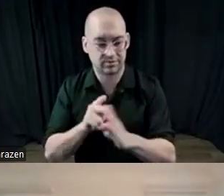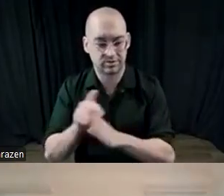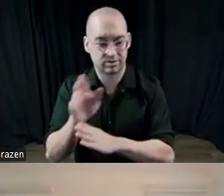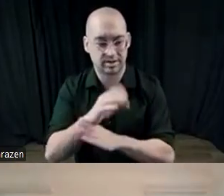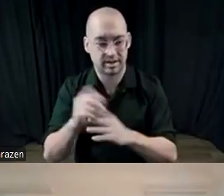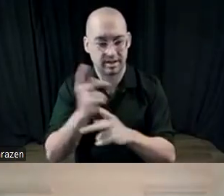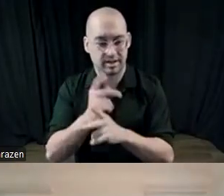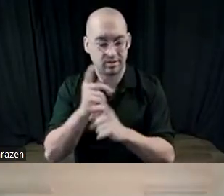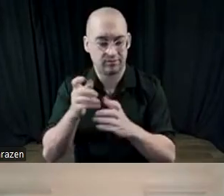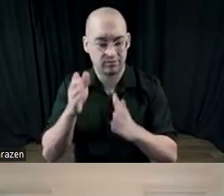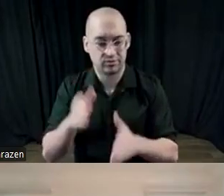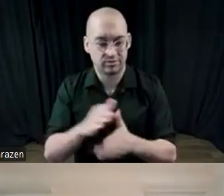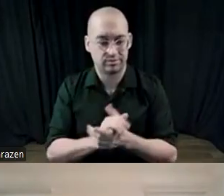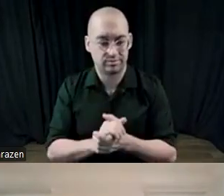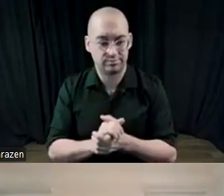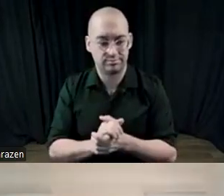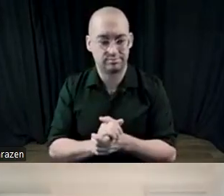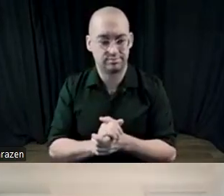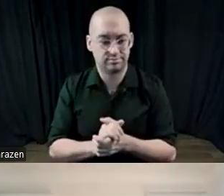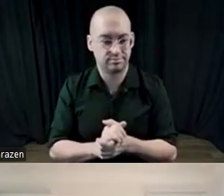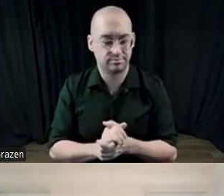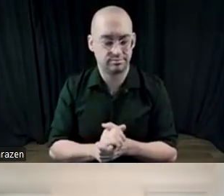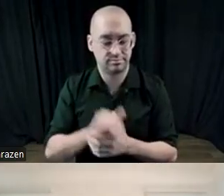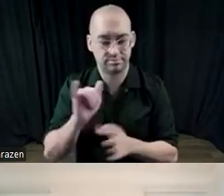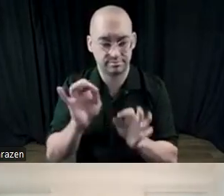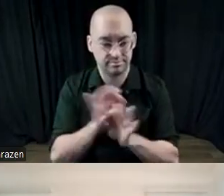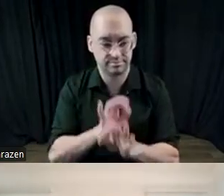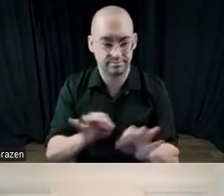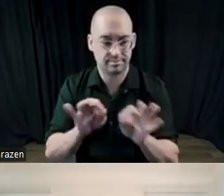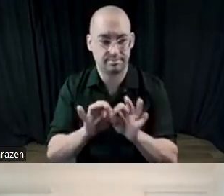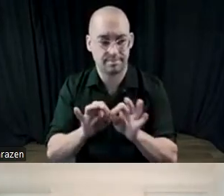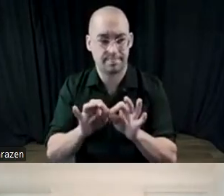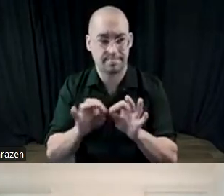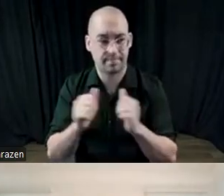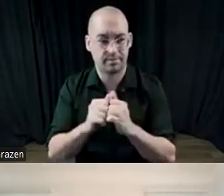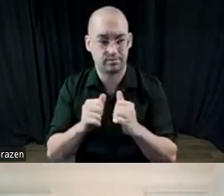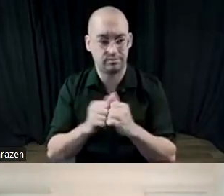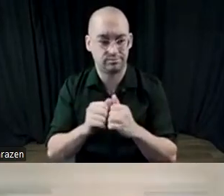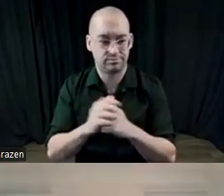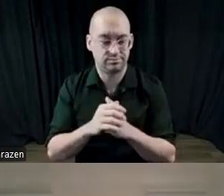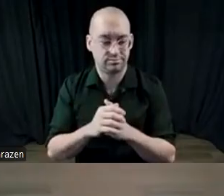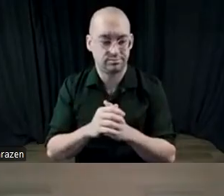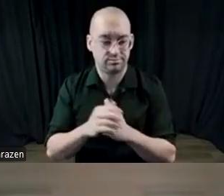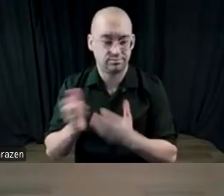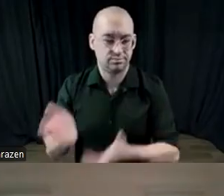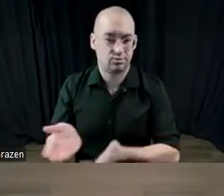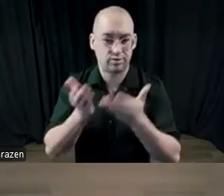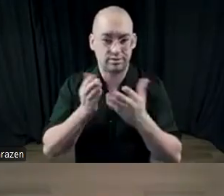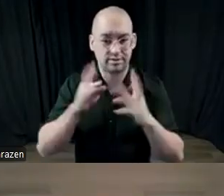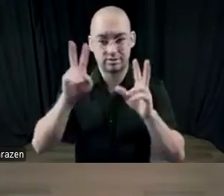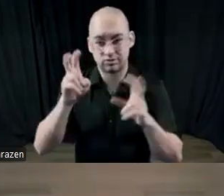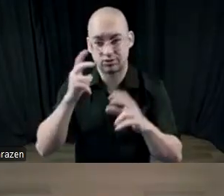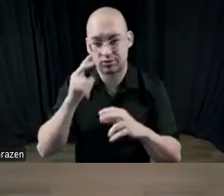an individual with lived experience is just so important in terms of raising issues and looking at things from